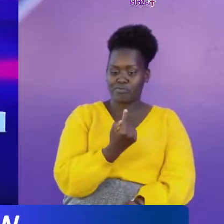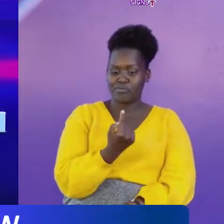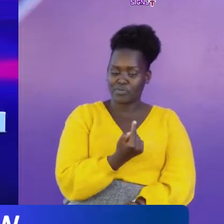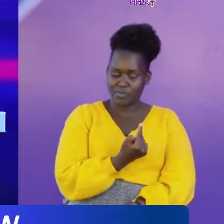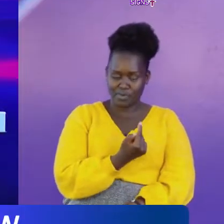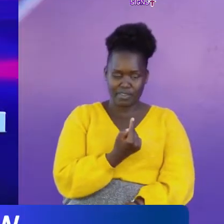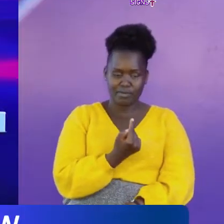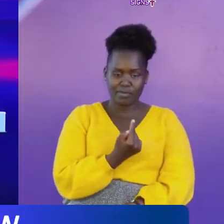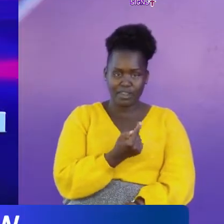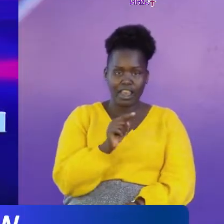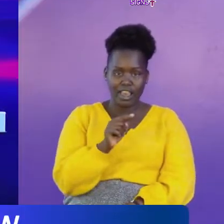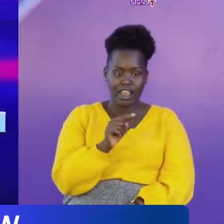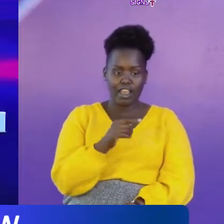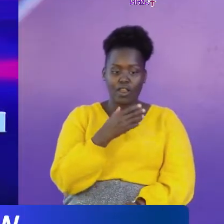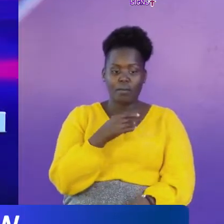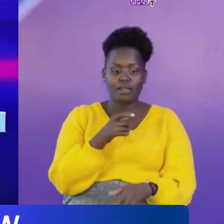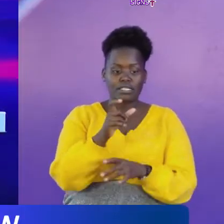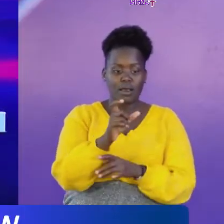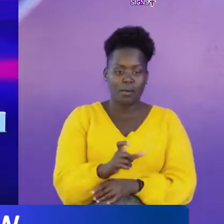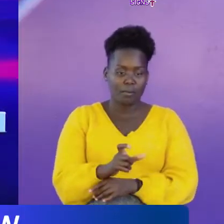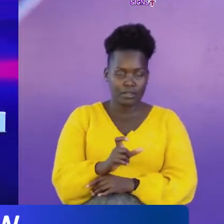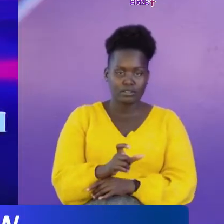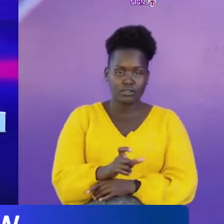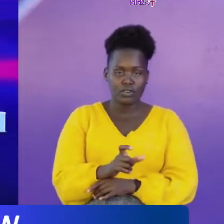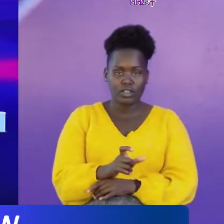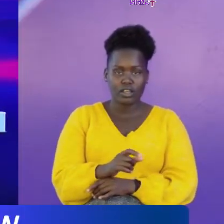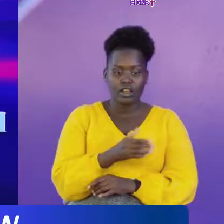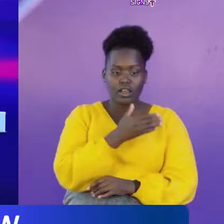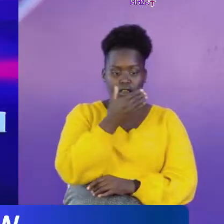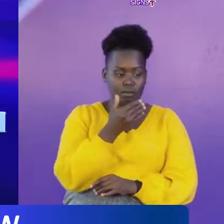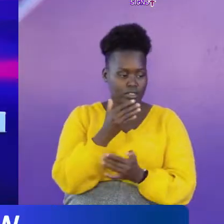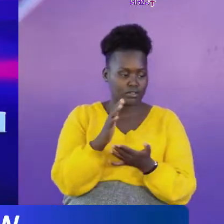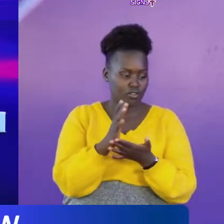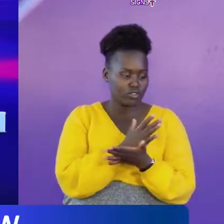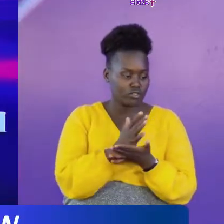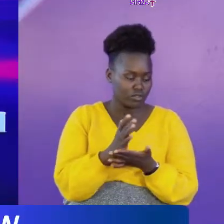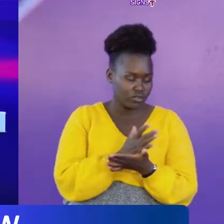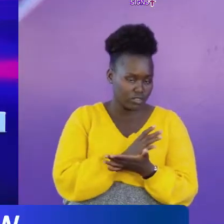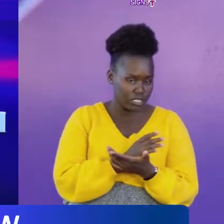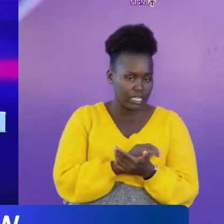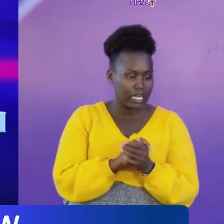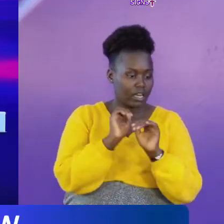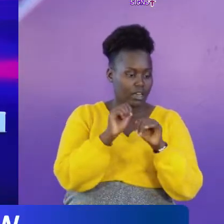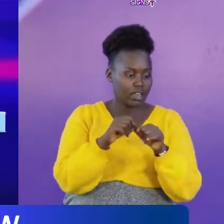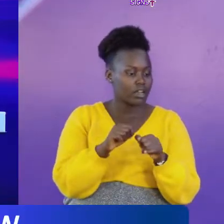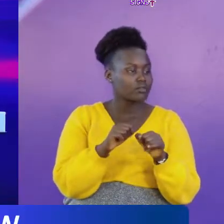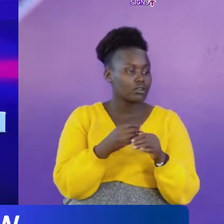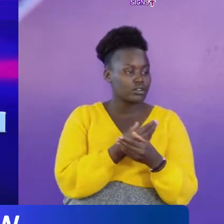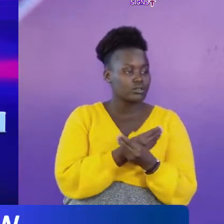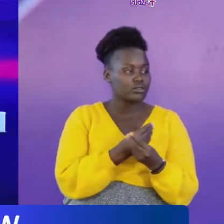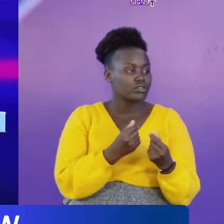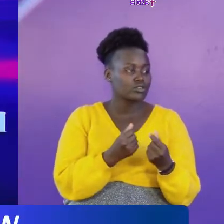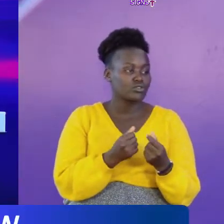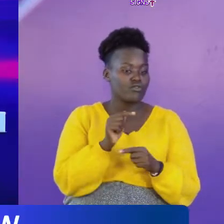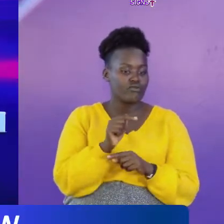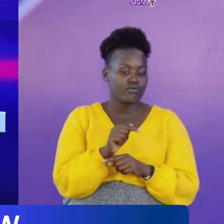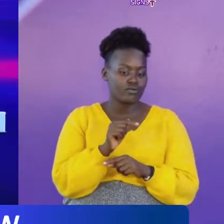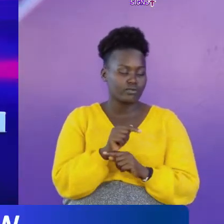him as a candidate, and as best of what you've shared, he can be able to solve